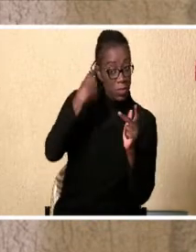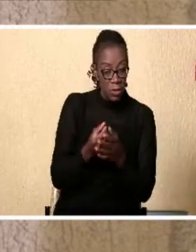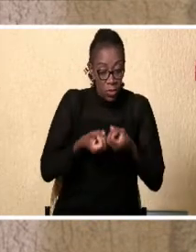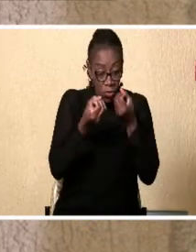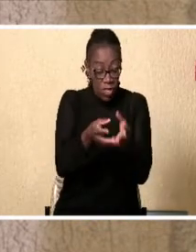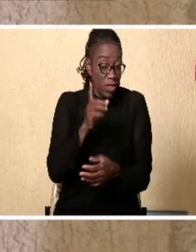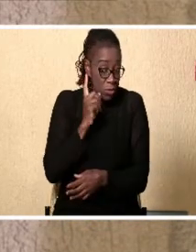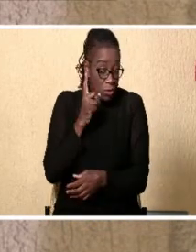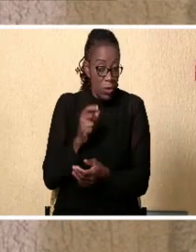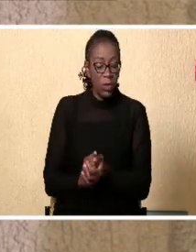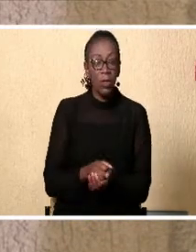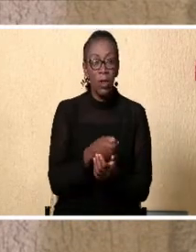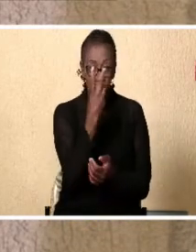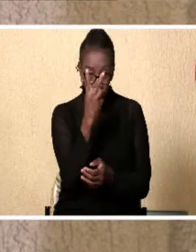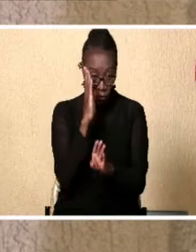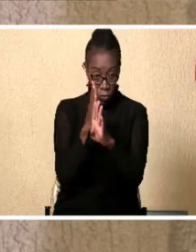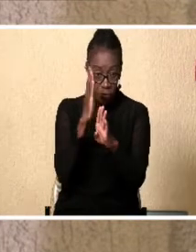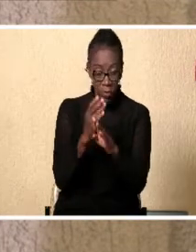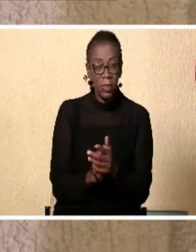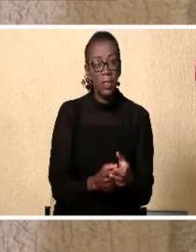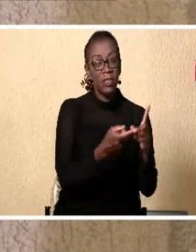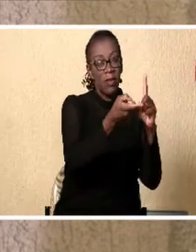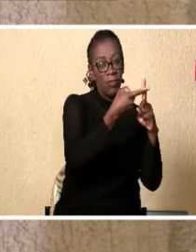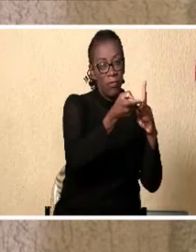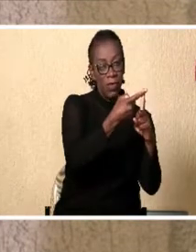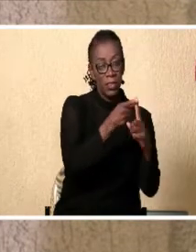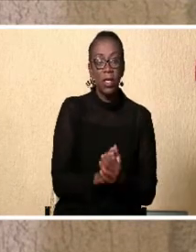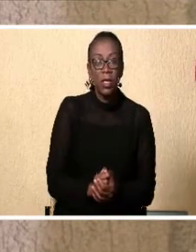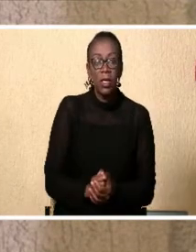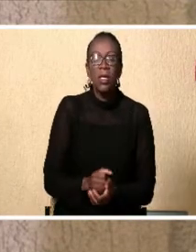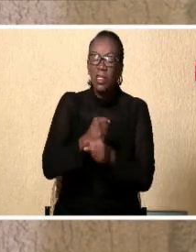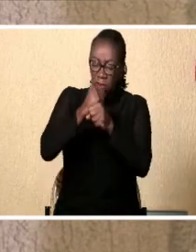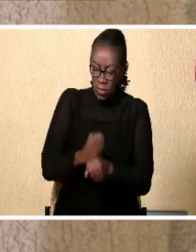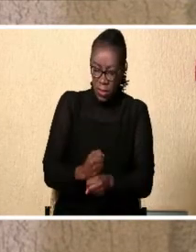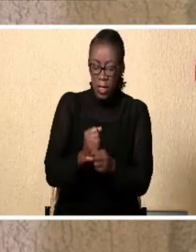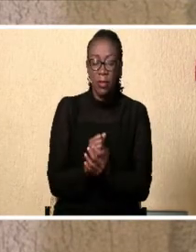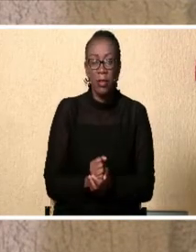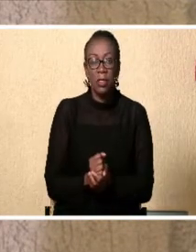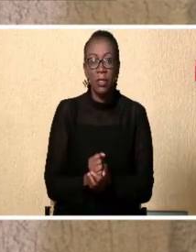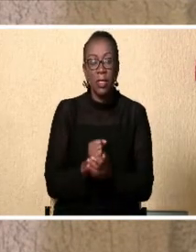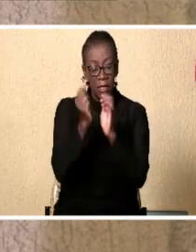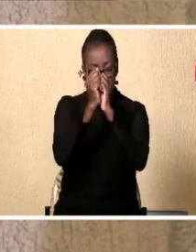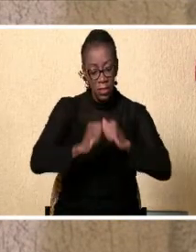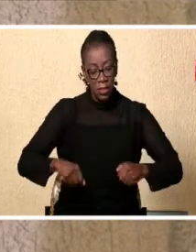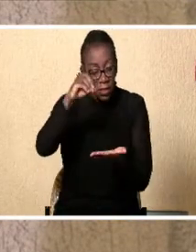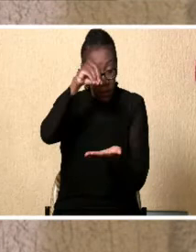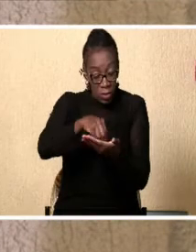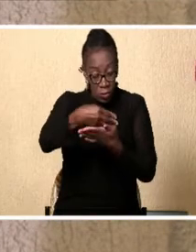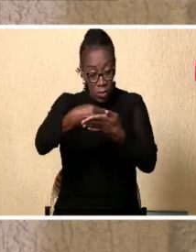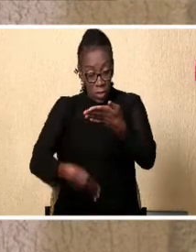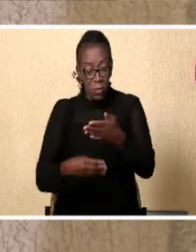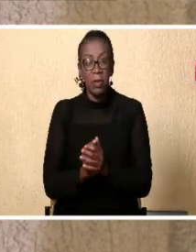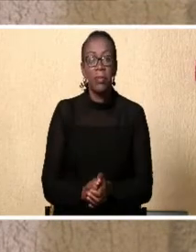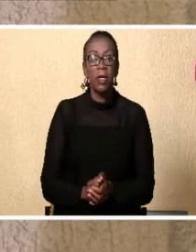The first purpose is to either supplement or amplify the provisions of the measure, the regulation, and also to